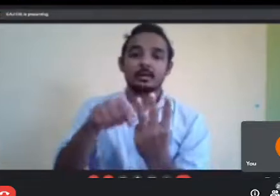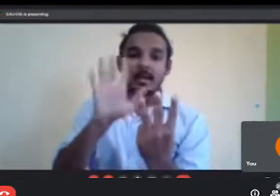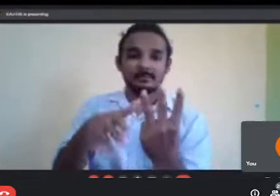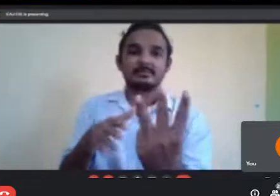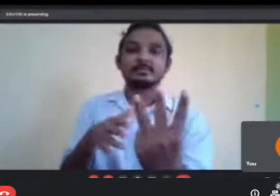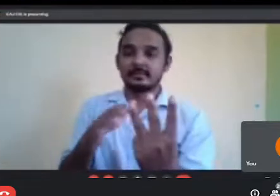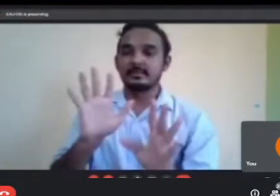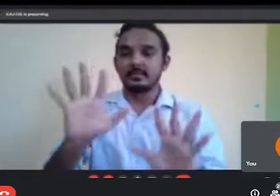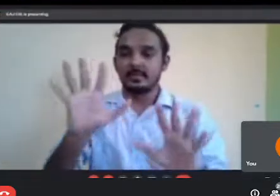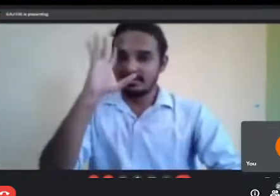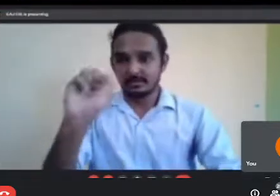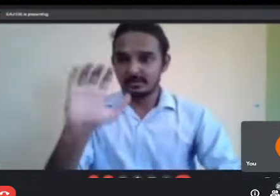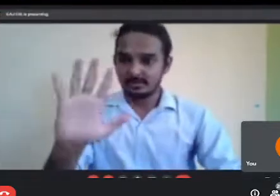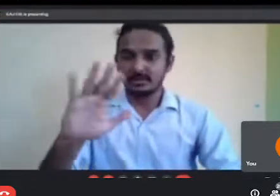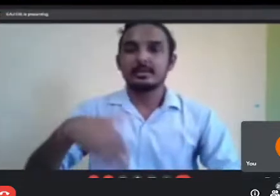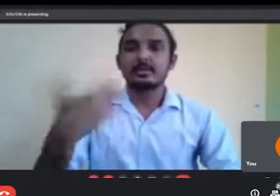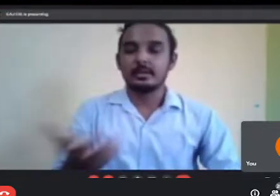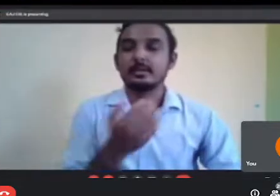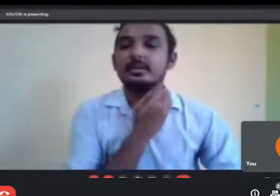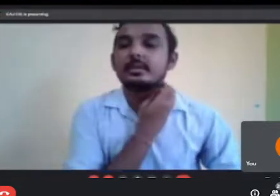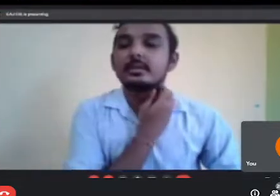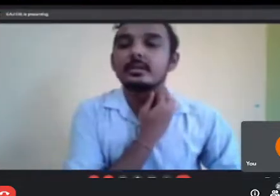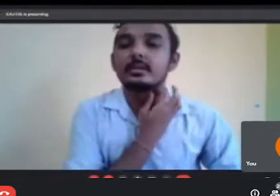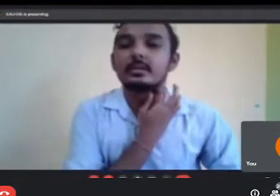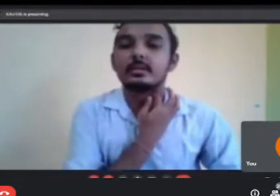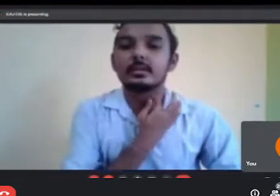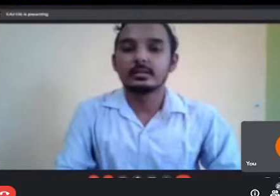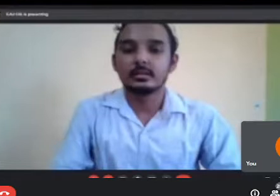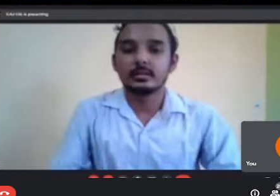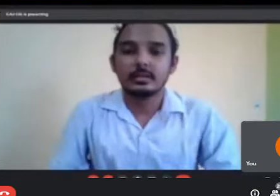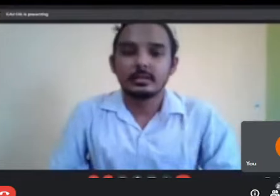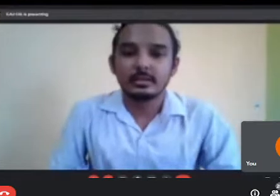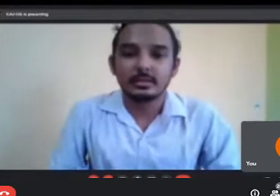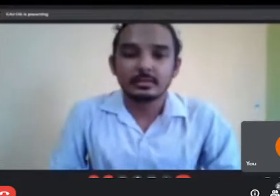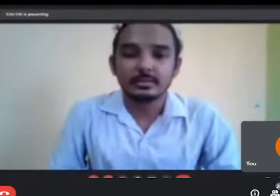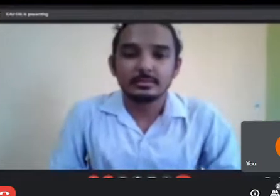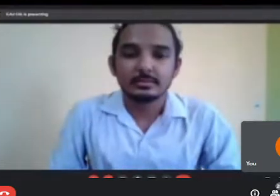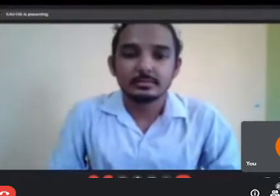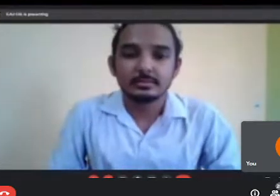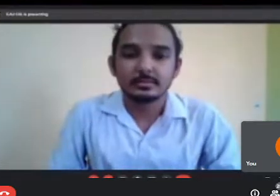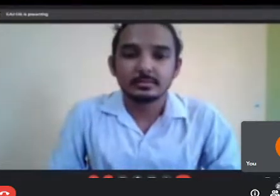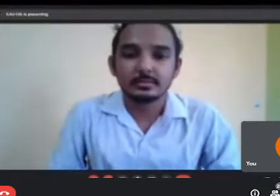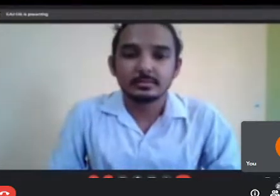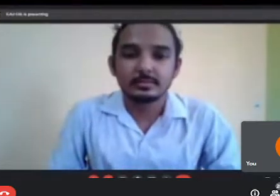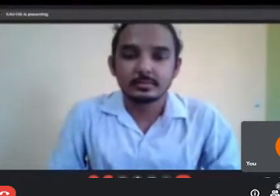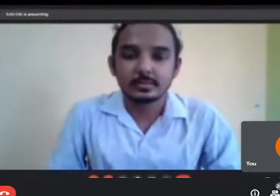So 3 different with the same cohort, three tests. Next slide, please.